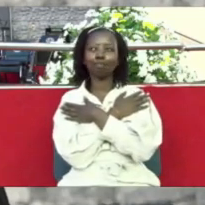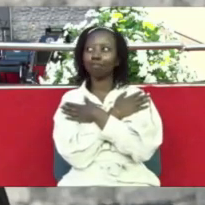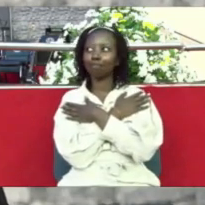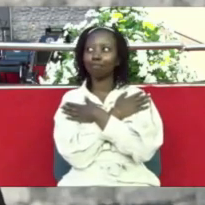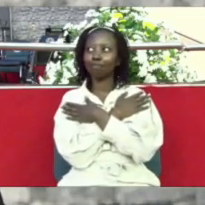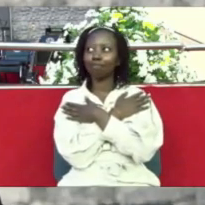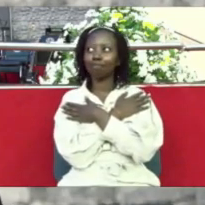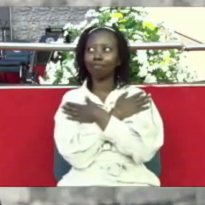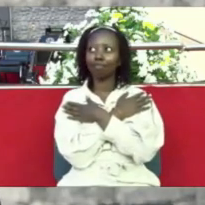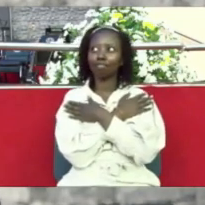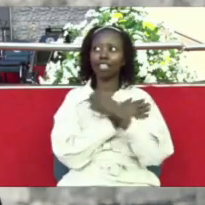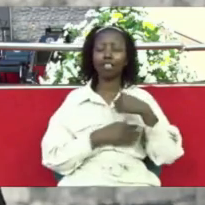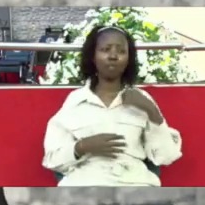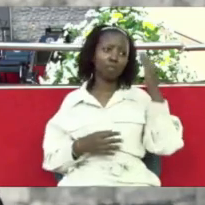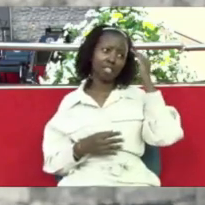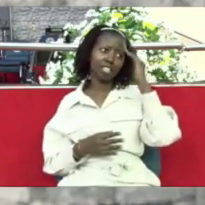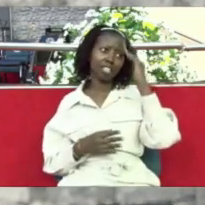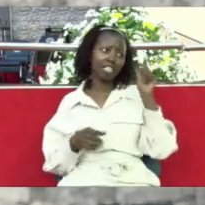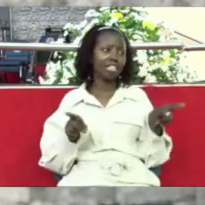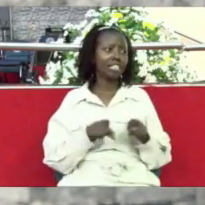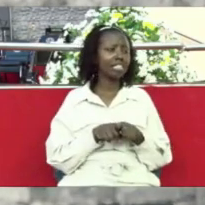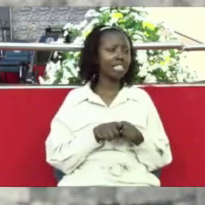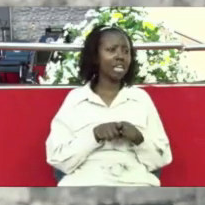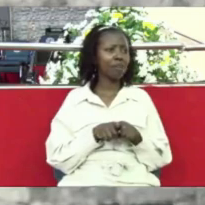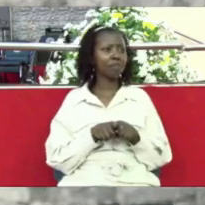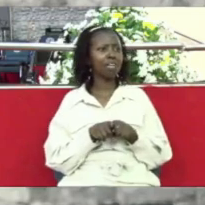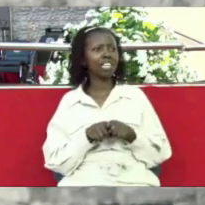And I think sometimes she's my disciplinarian.